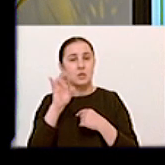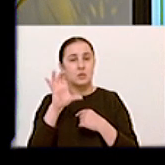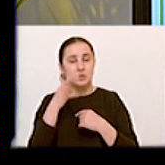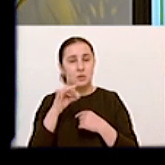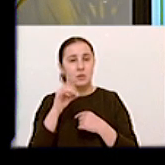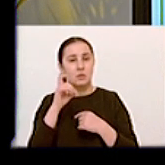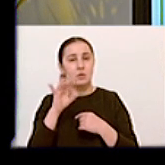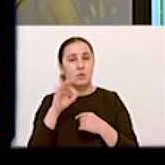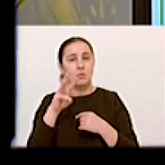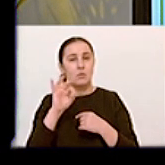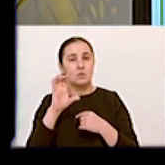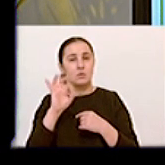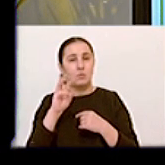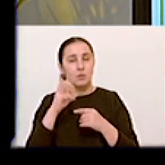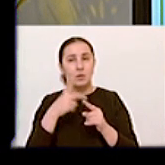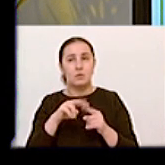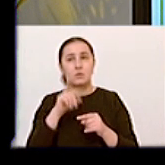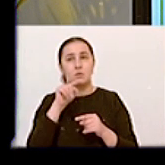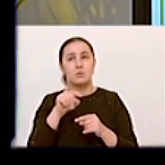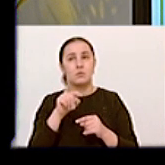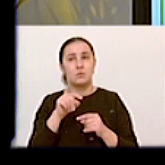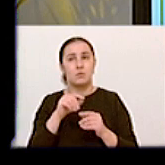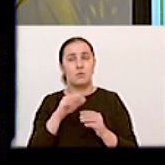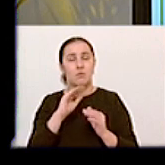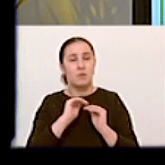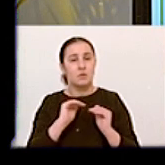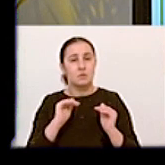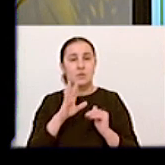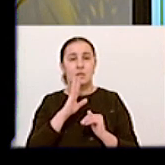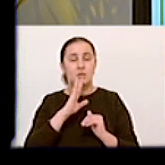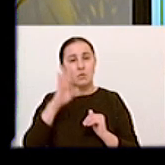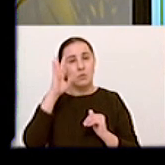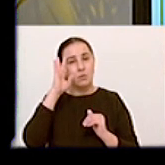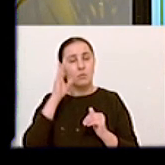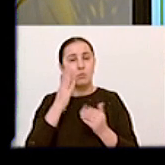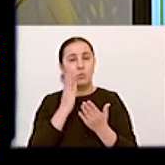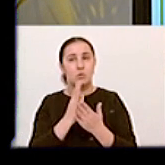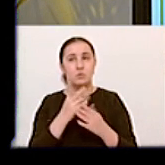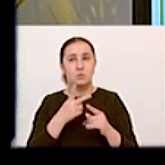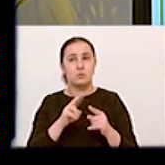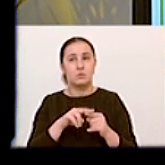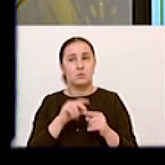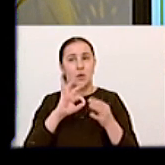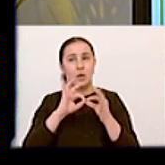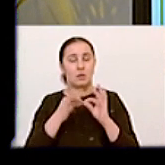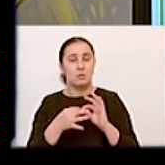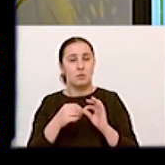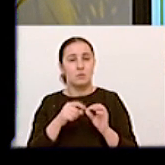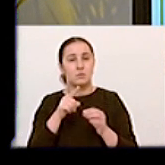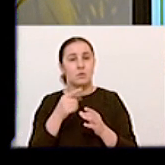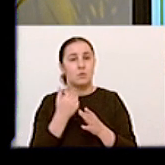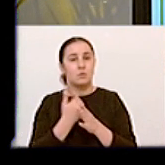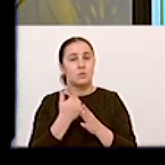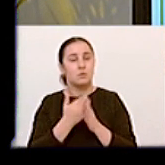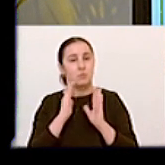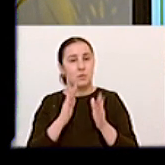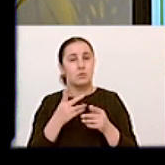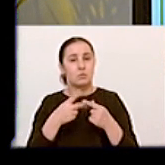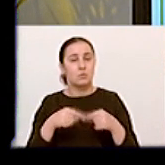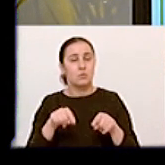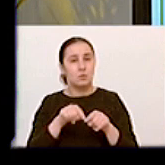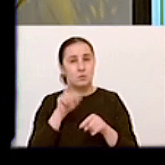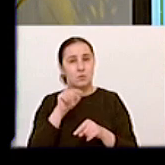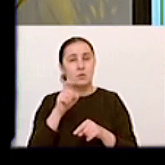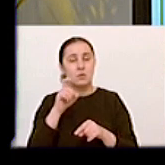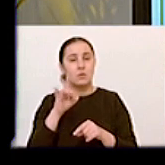xromosomalar deb ataladi va bu xromosomalar farzandni qiz yoki o'g'il bo'lishini aniqlashda yordam beradi. Shu bilan